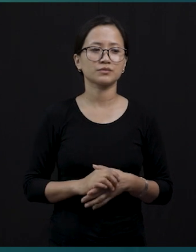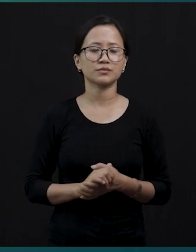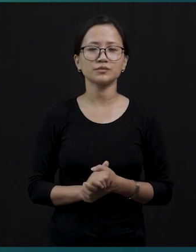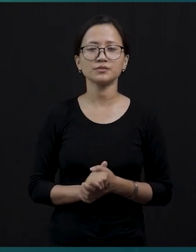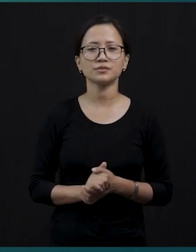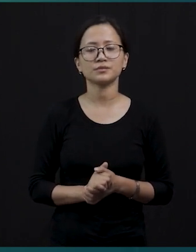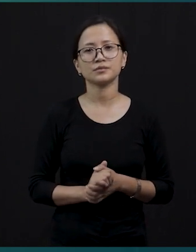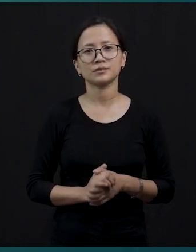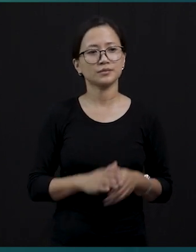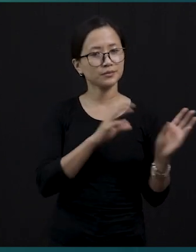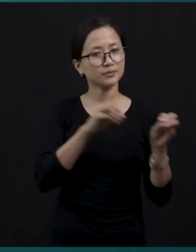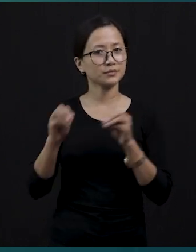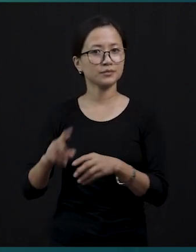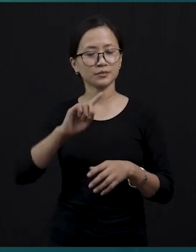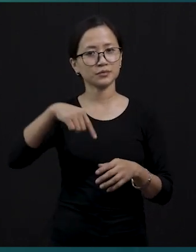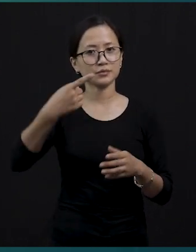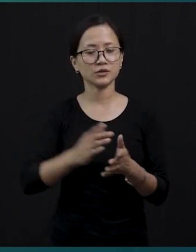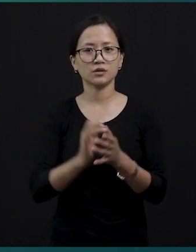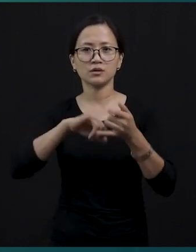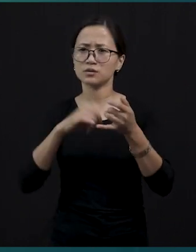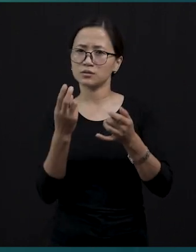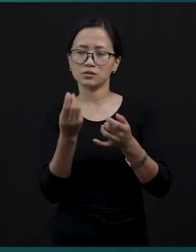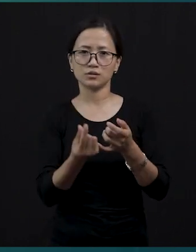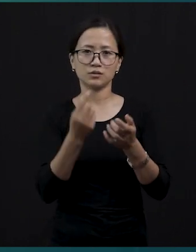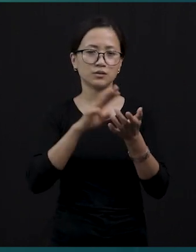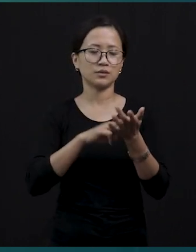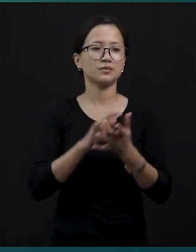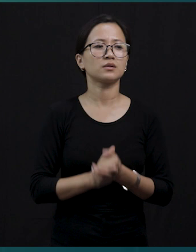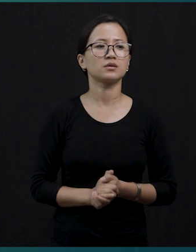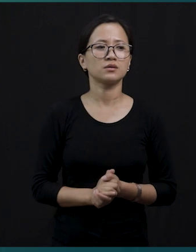right. Okay, let's move to the next sum, that is